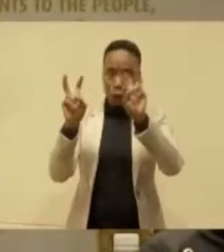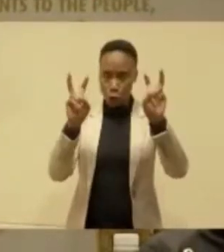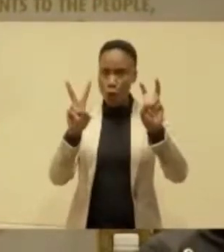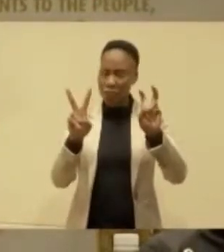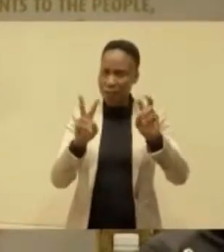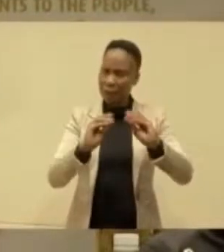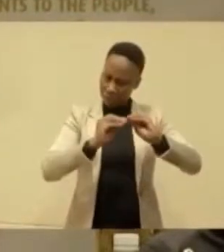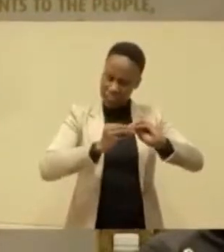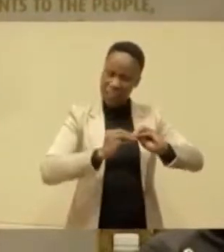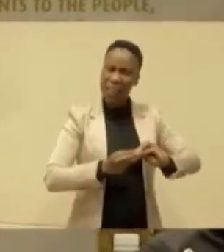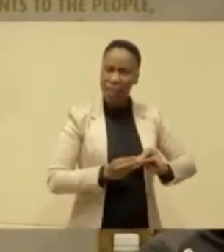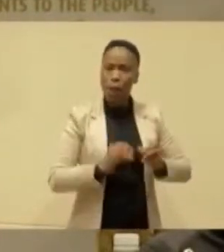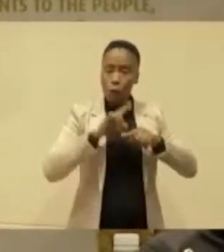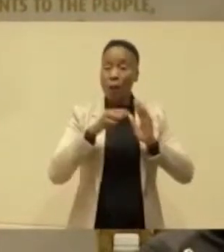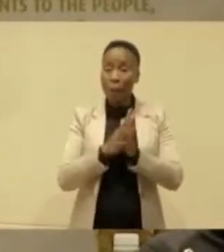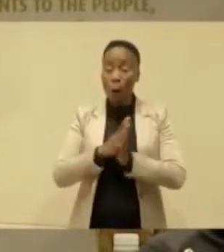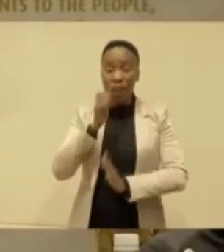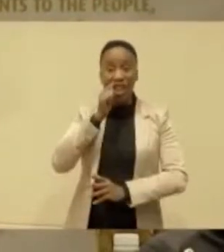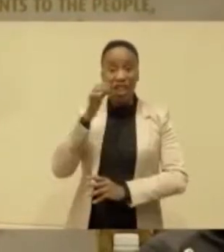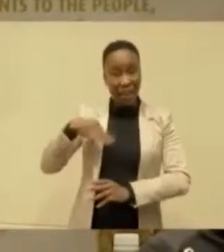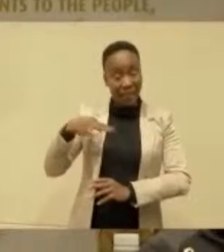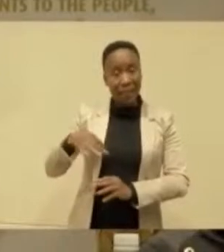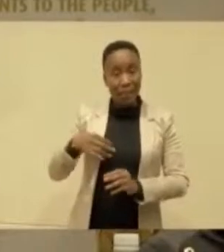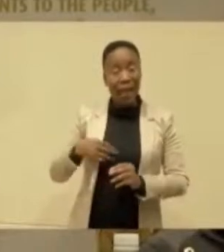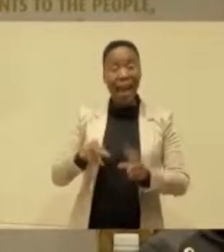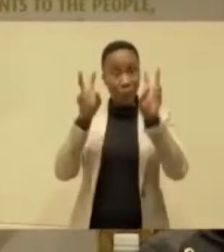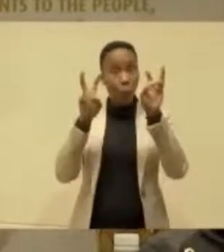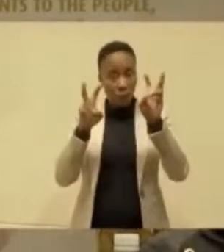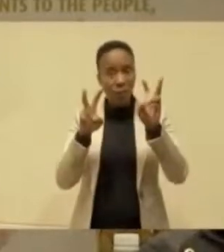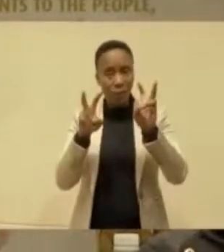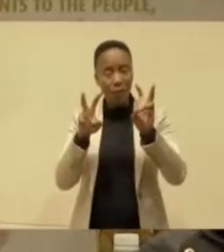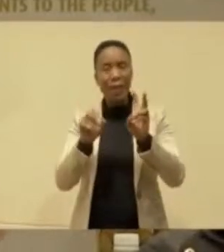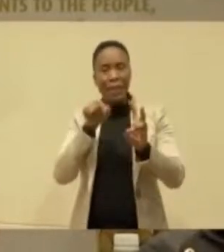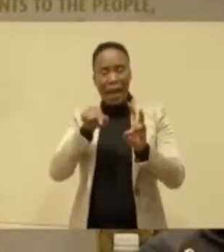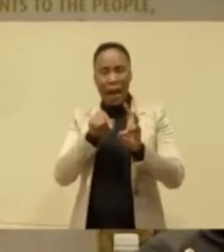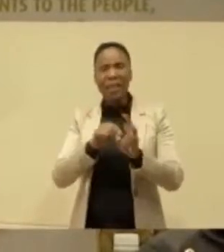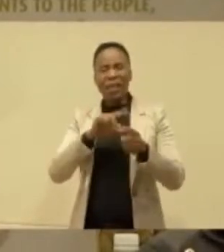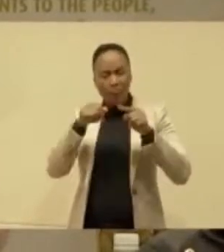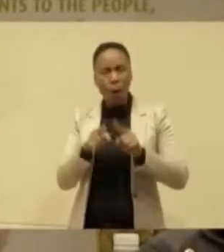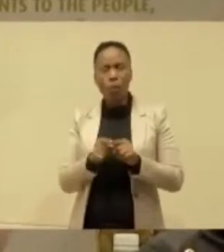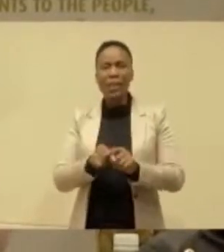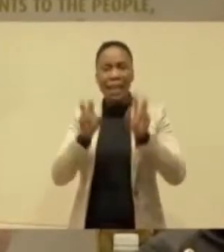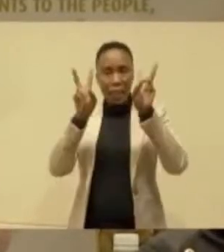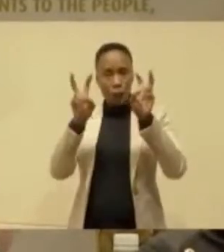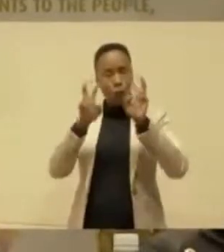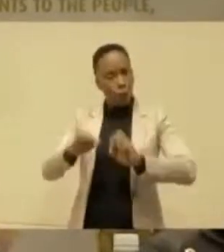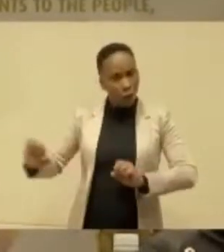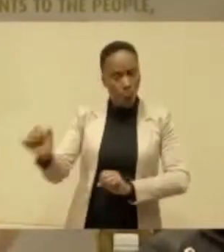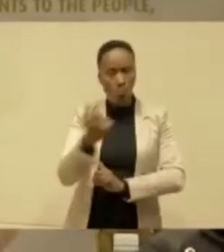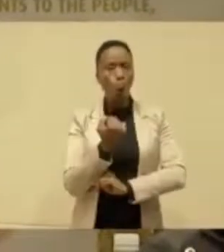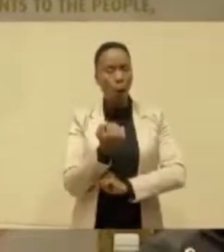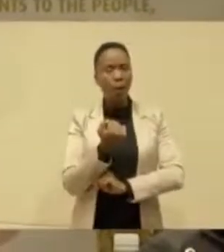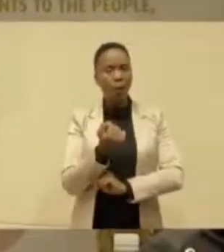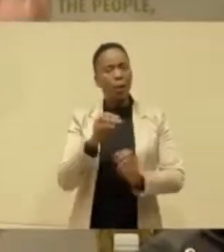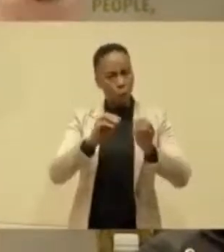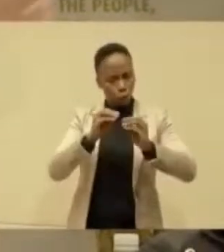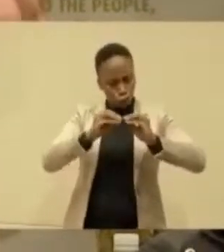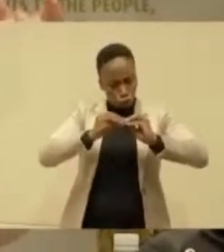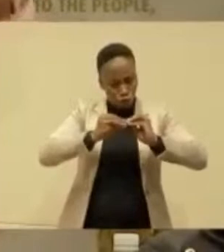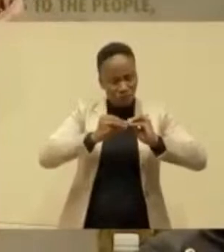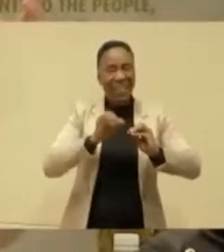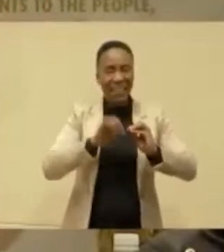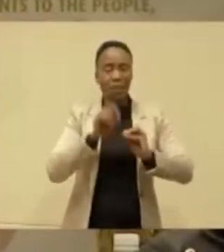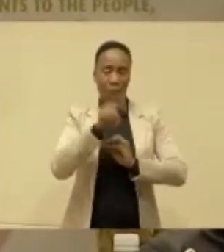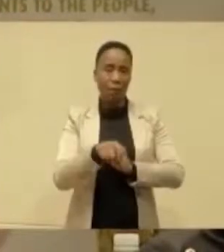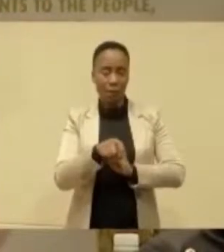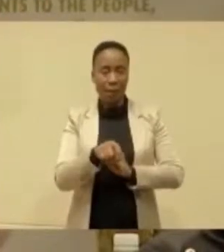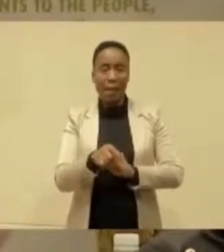gender budget that address issues of everyone it should address the correct issues and if we have a lack